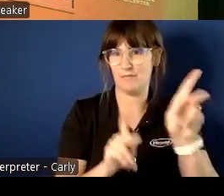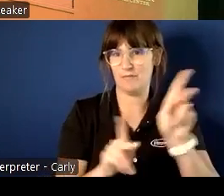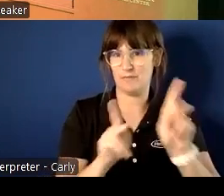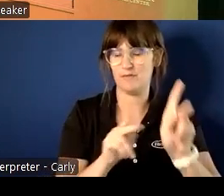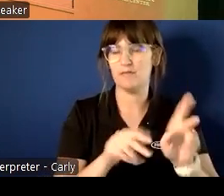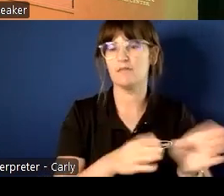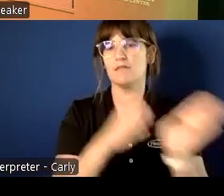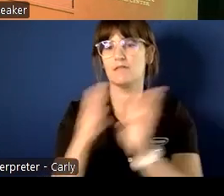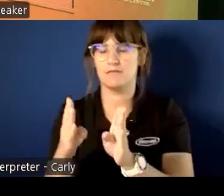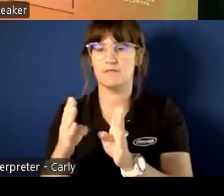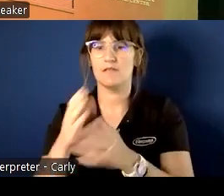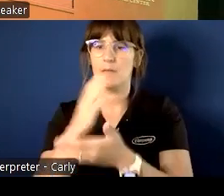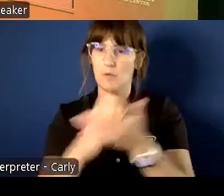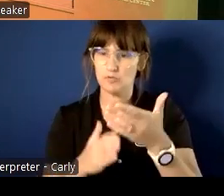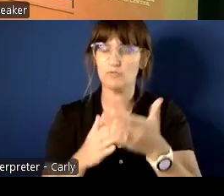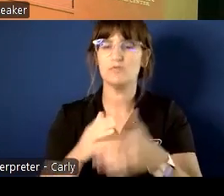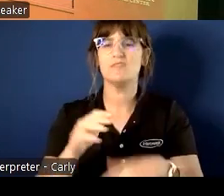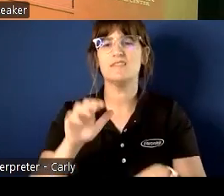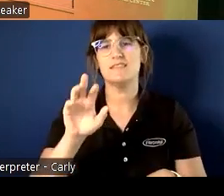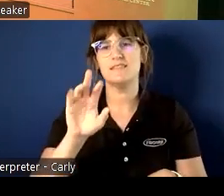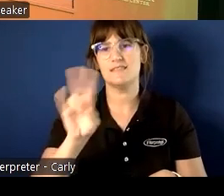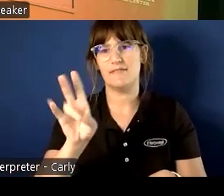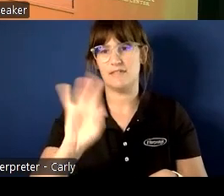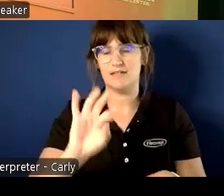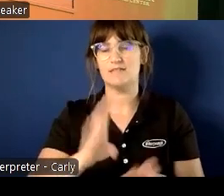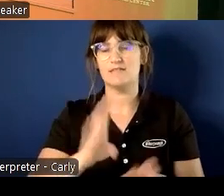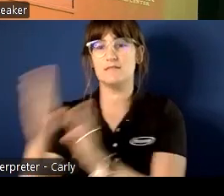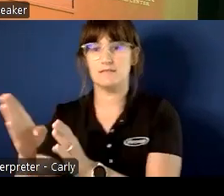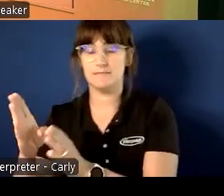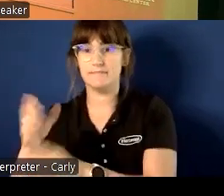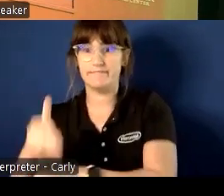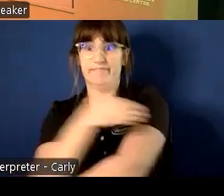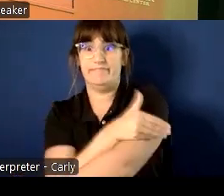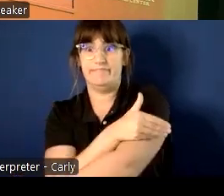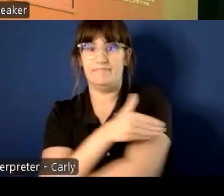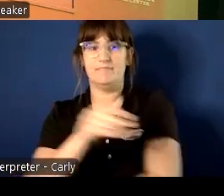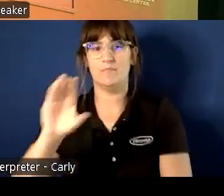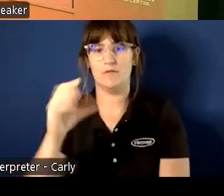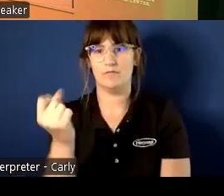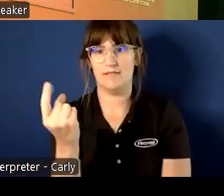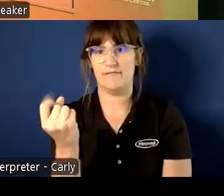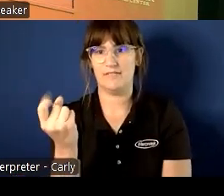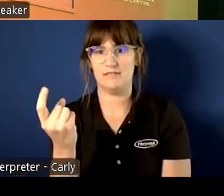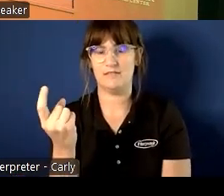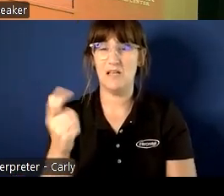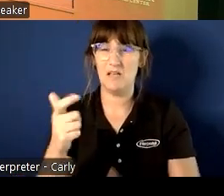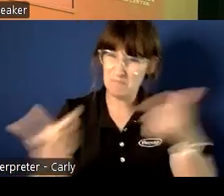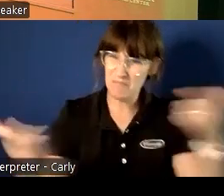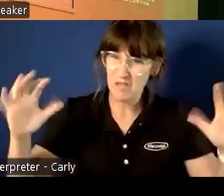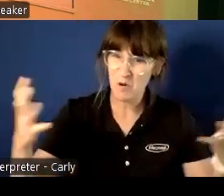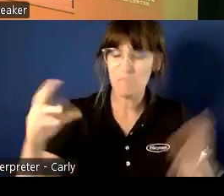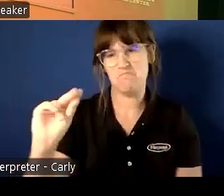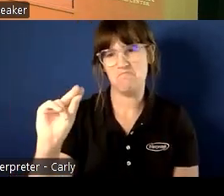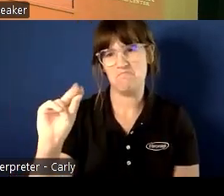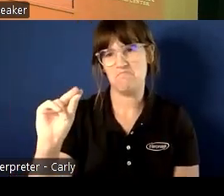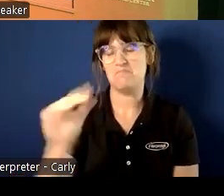group, I had 79. And the clinically significant group, I had 111. So not huge. And particularly, this